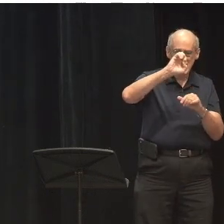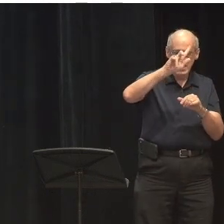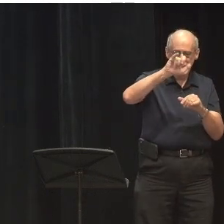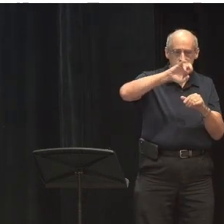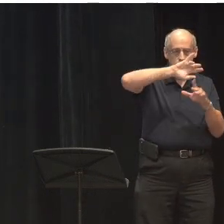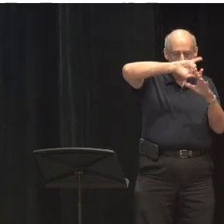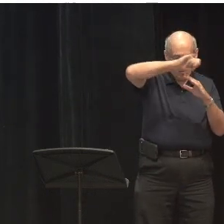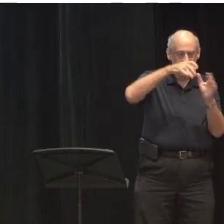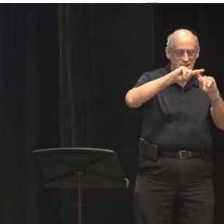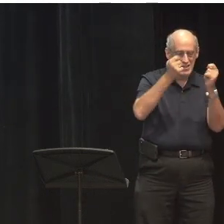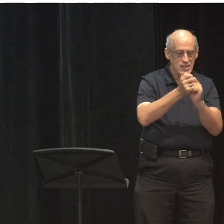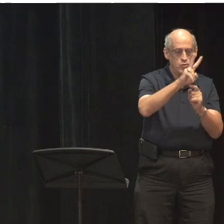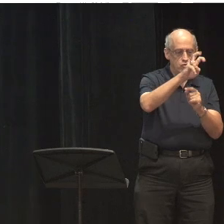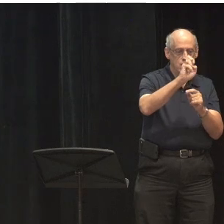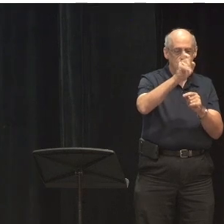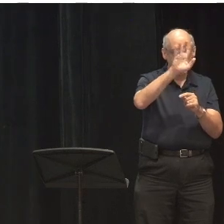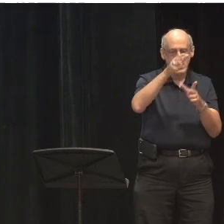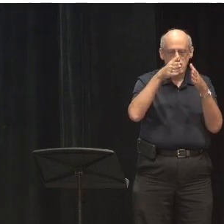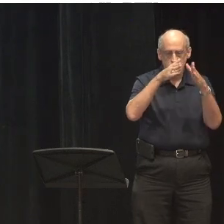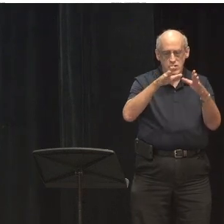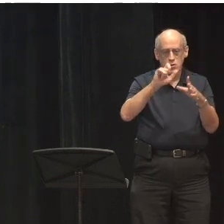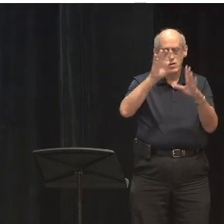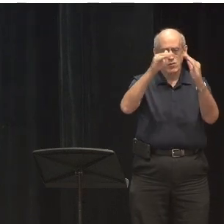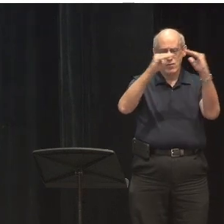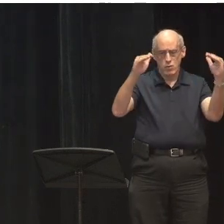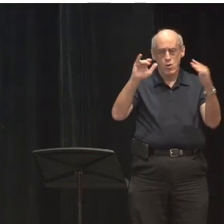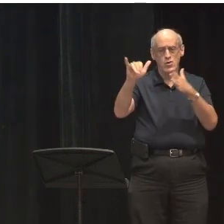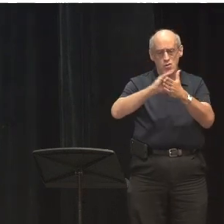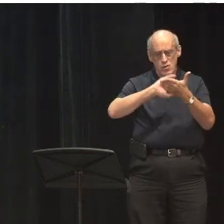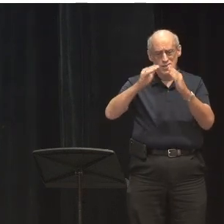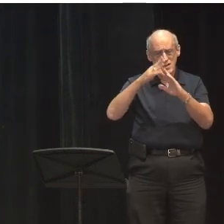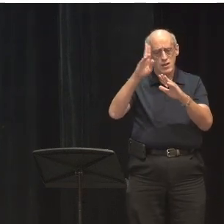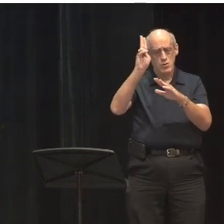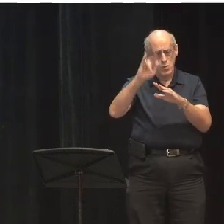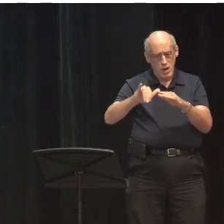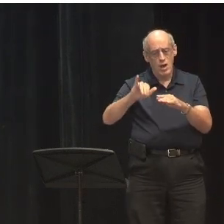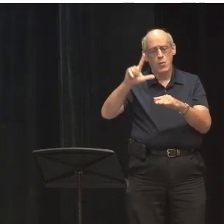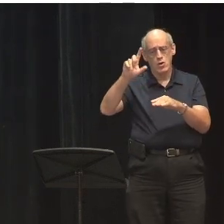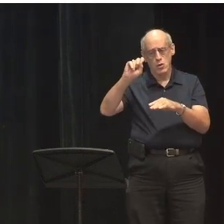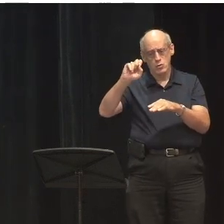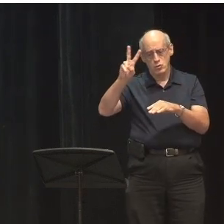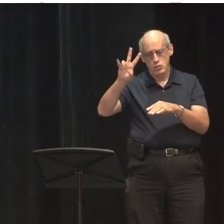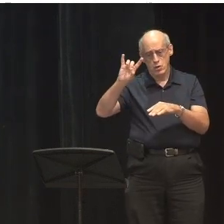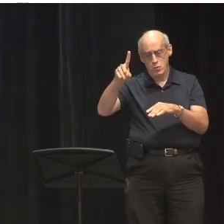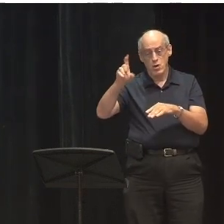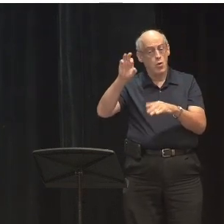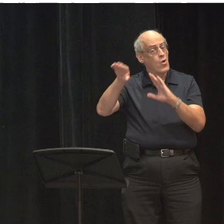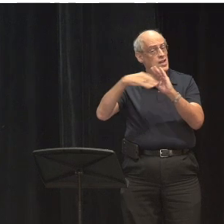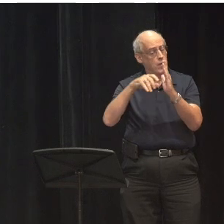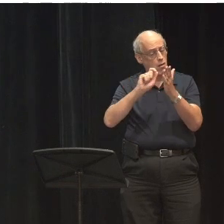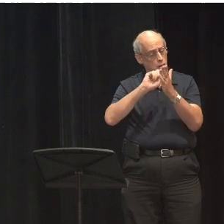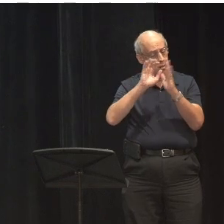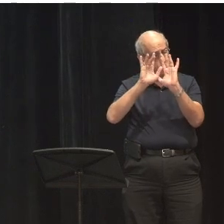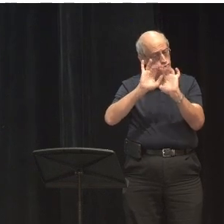Project Team at 200 Liberty Street, 24th floor, New York, New York, 10281, or by